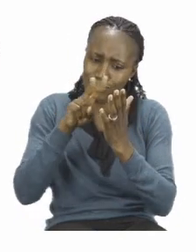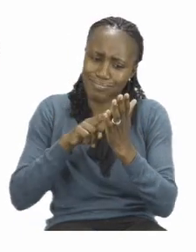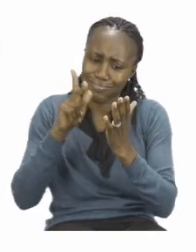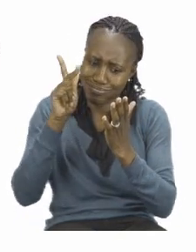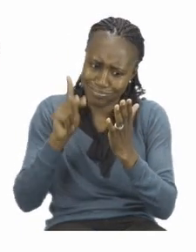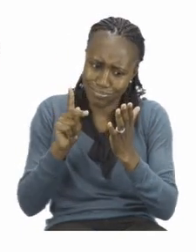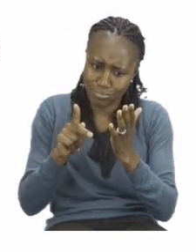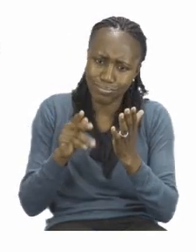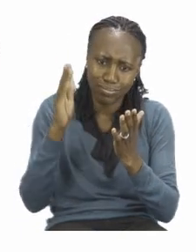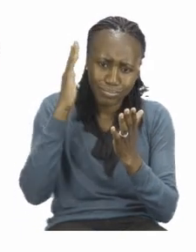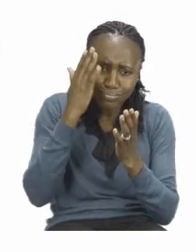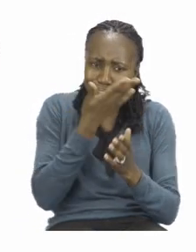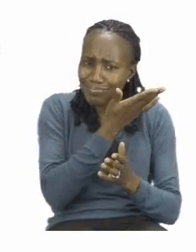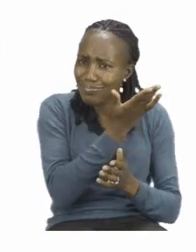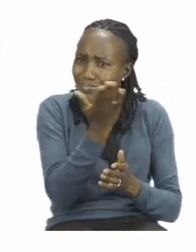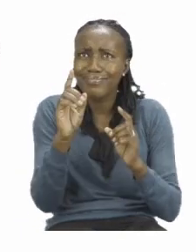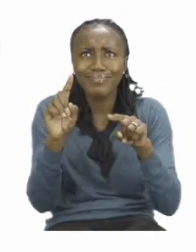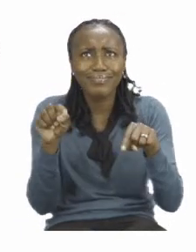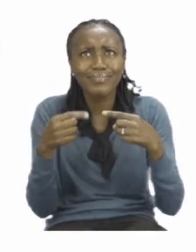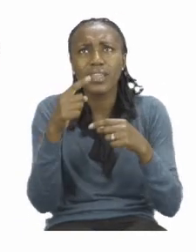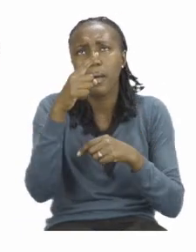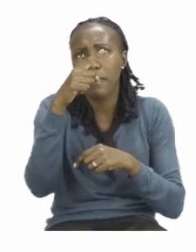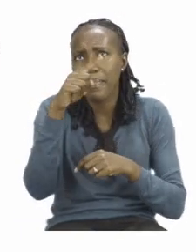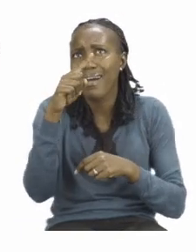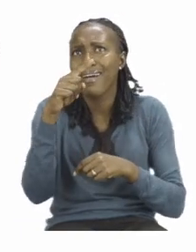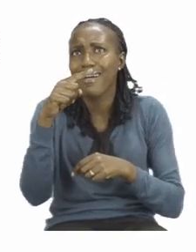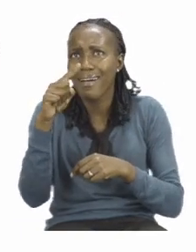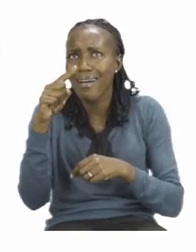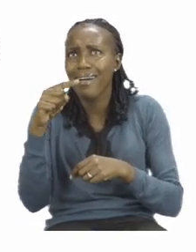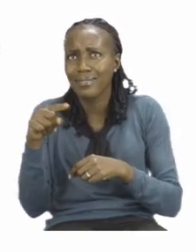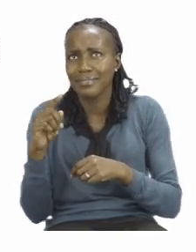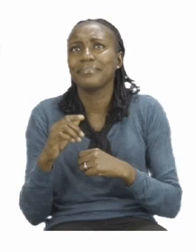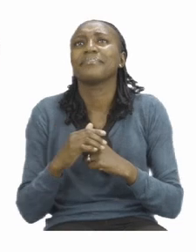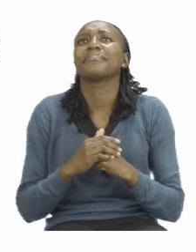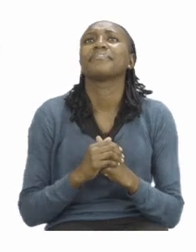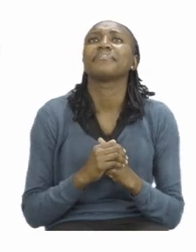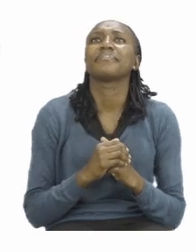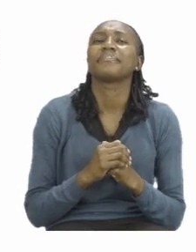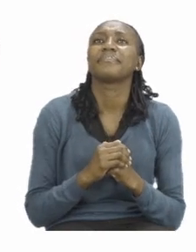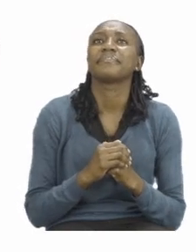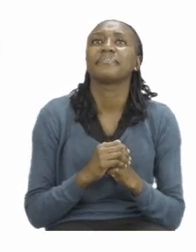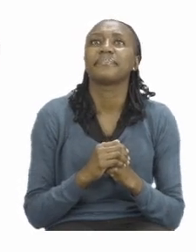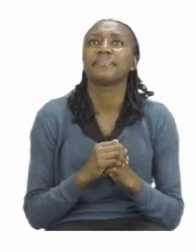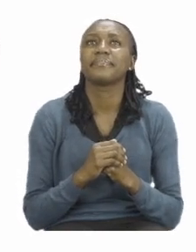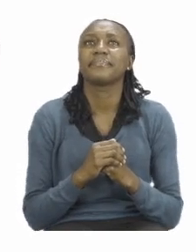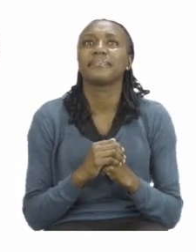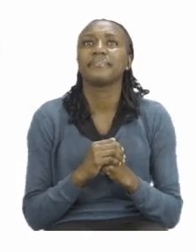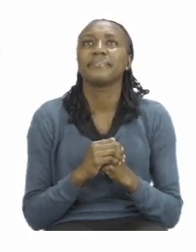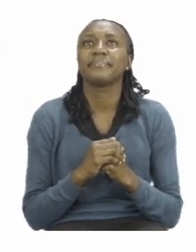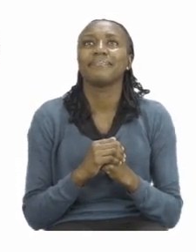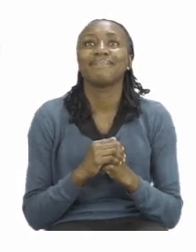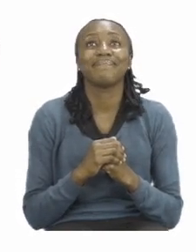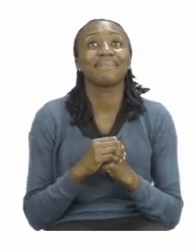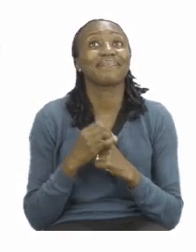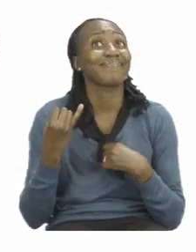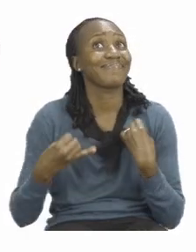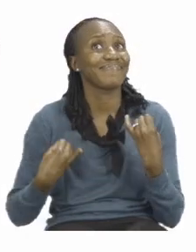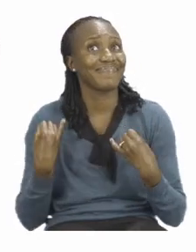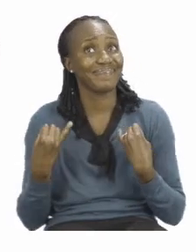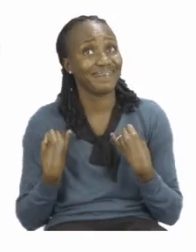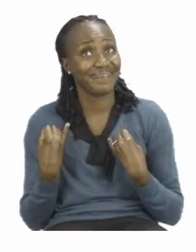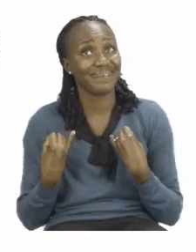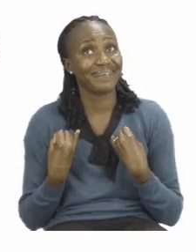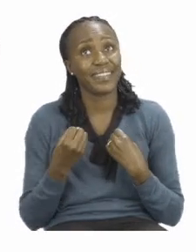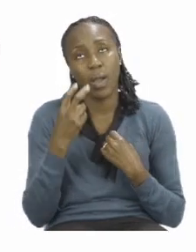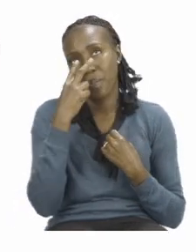final time to check if your answers are correct. Have fun, everyone, and